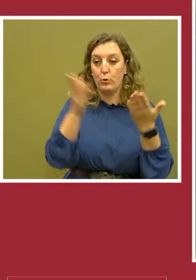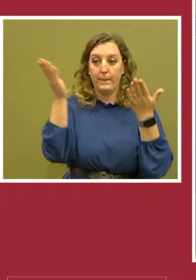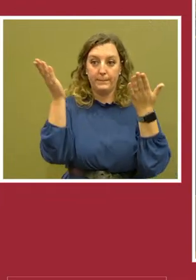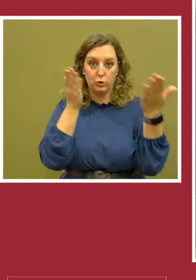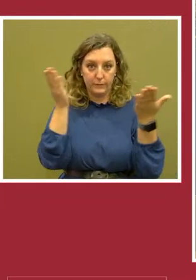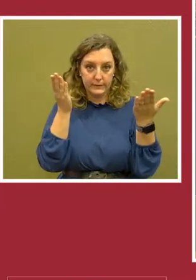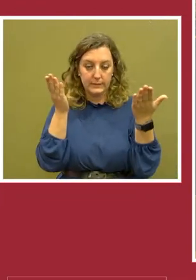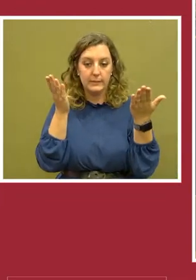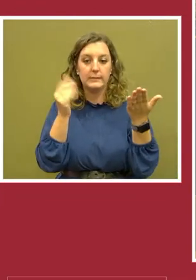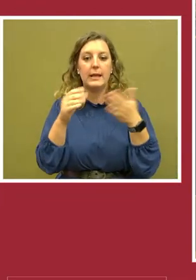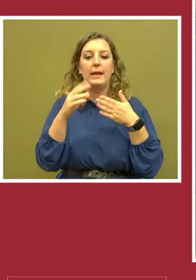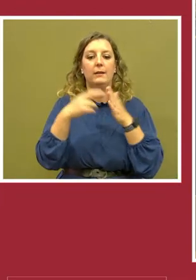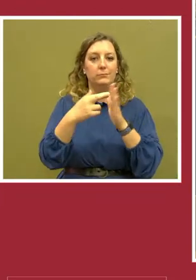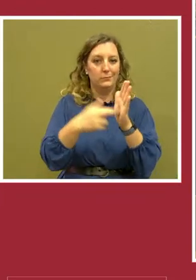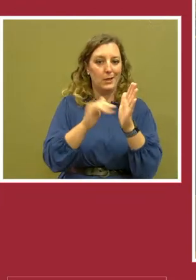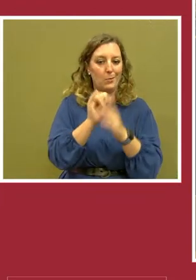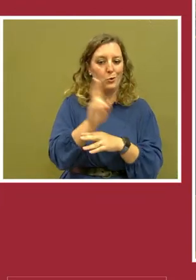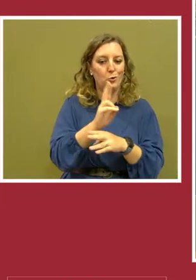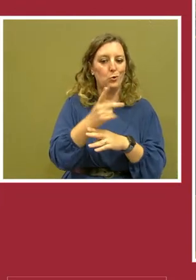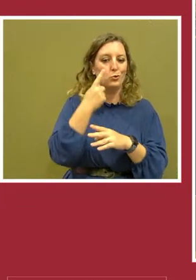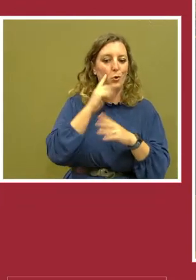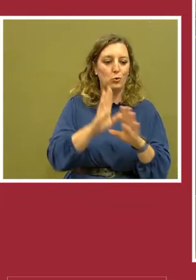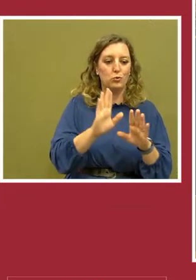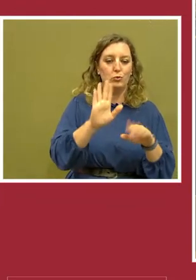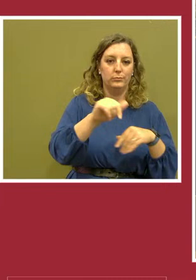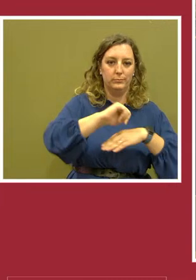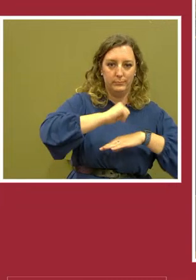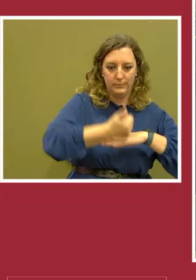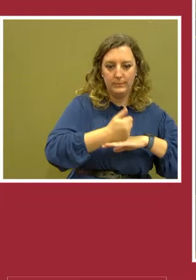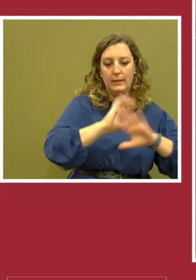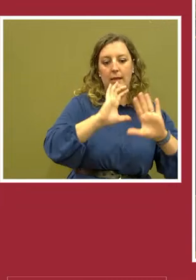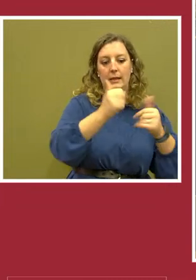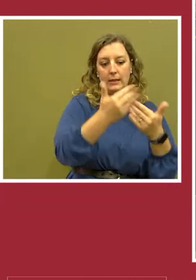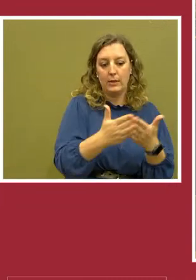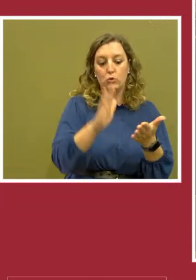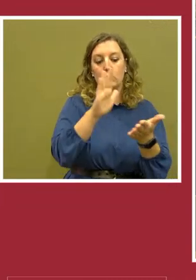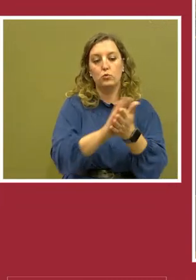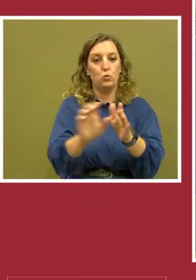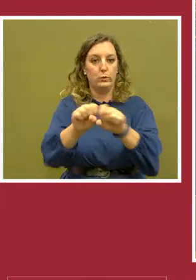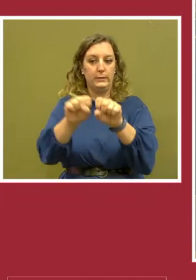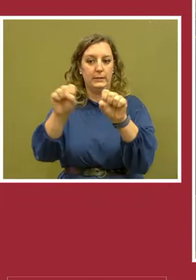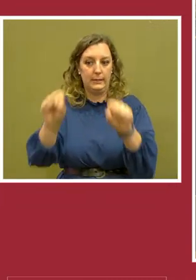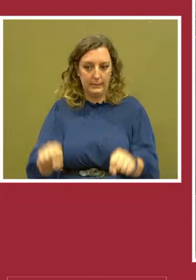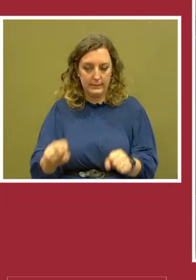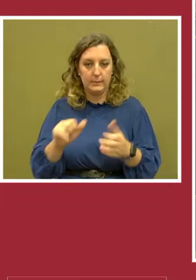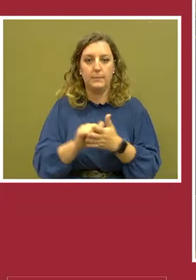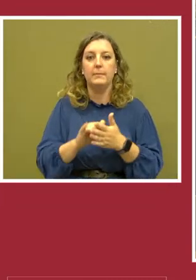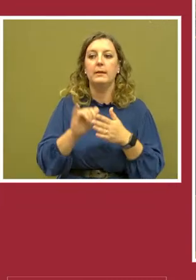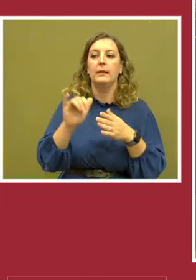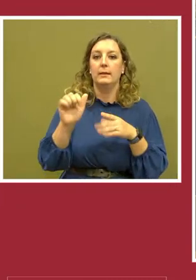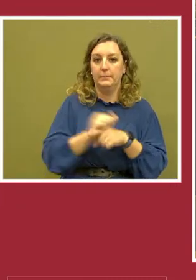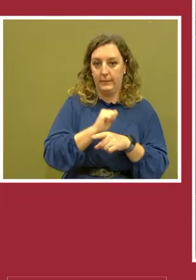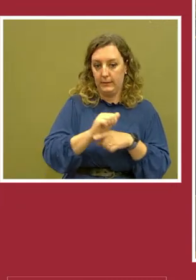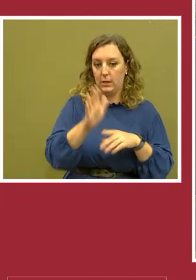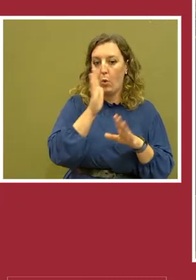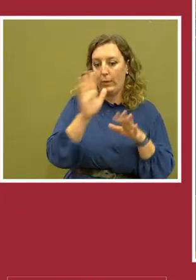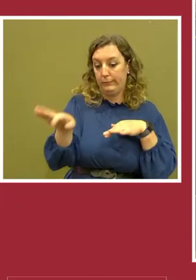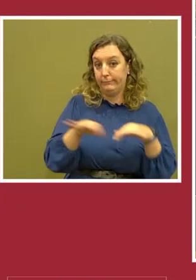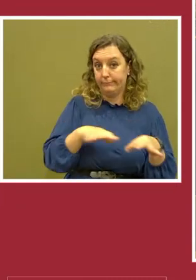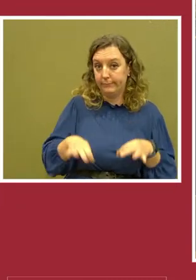services, and guidelines that will be used to inform classroom, school, and systems that are practiced are explained.